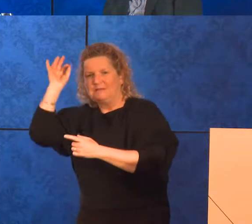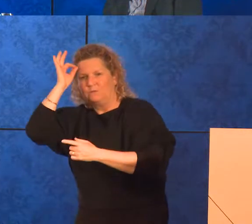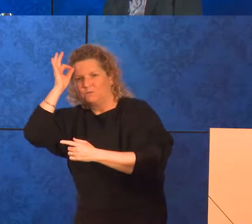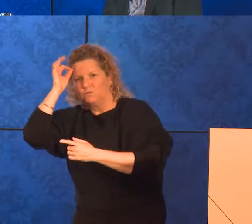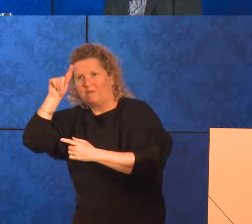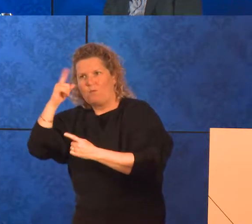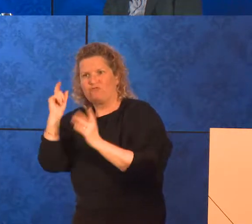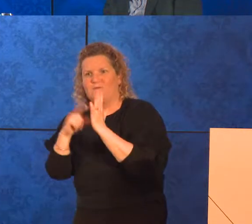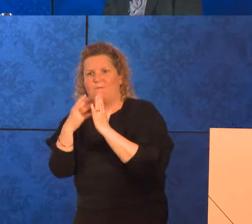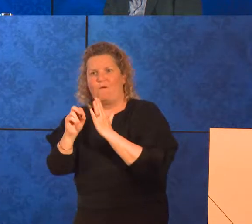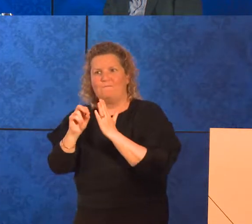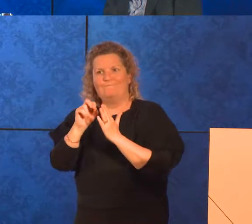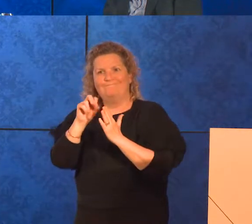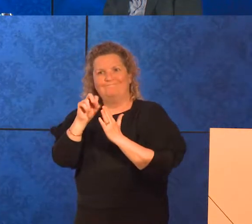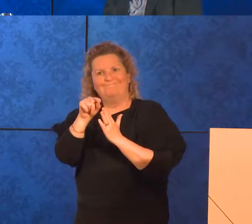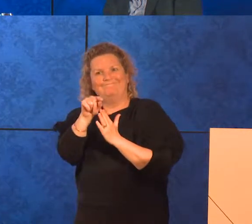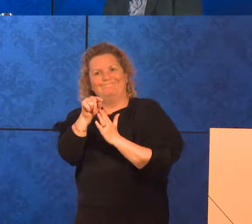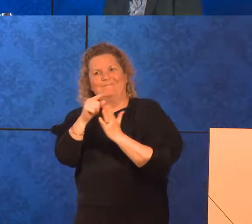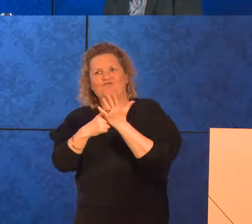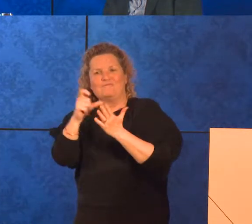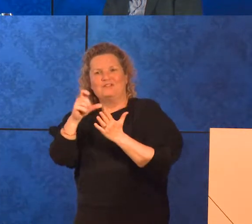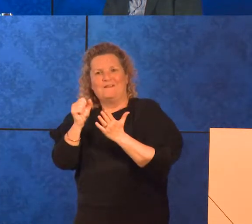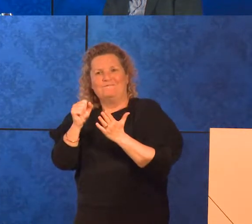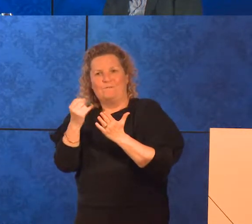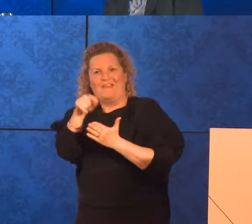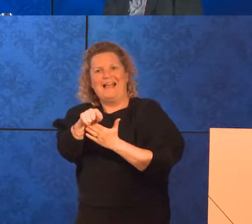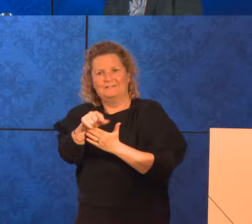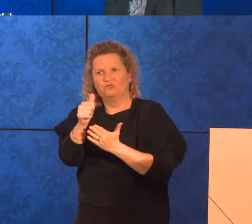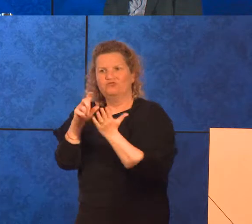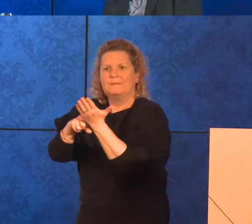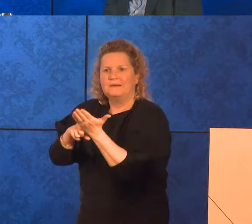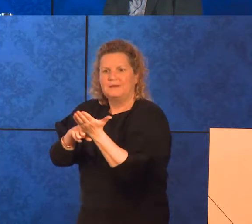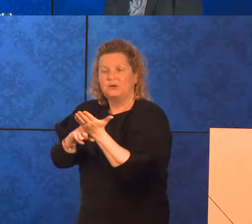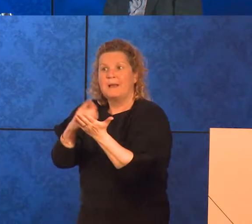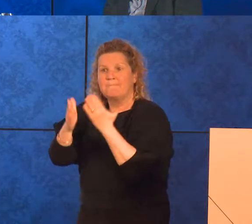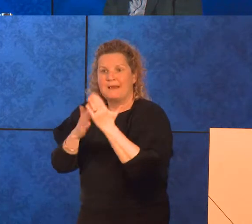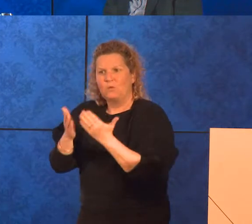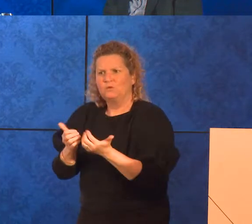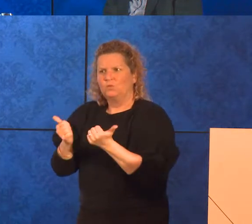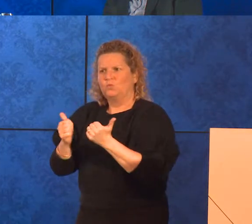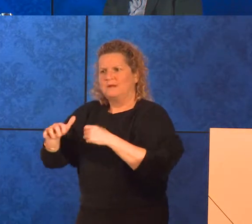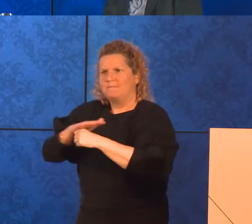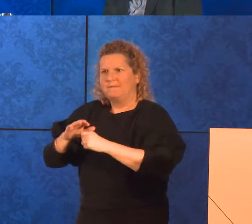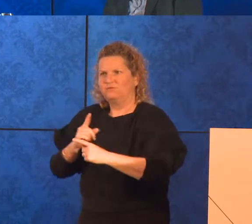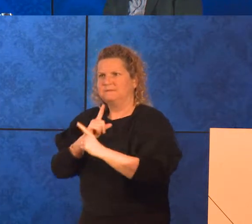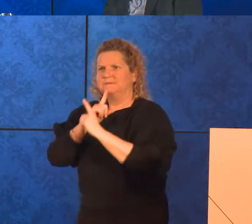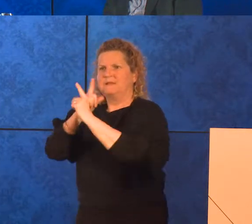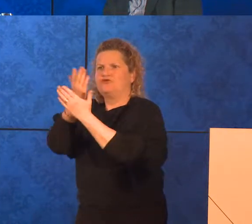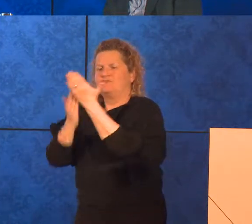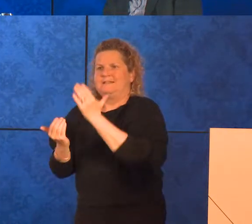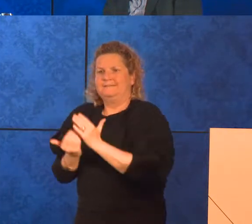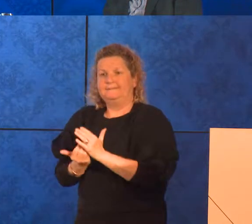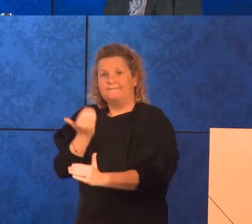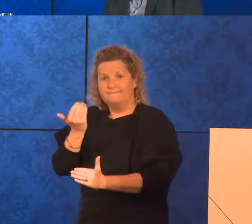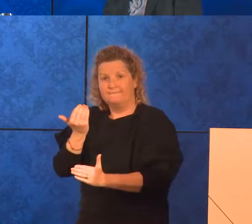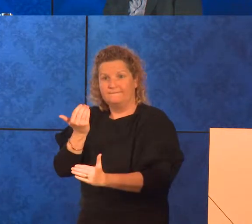a recommendation that got put in place because of that. So that was an actual platform for not only speaking out safely, but having